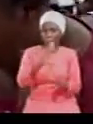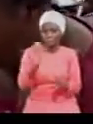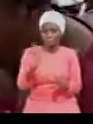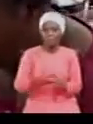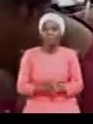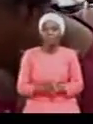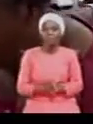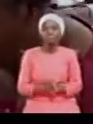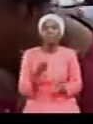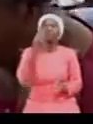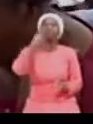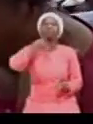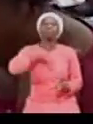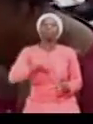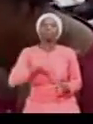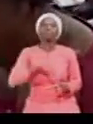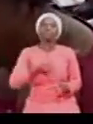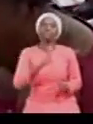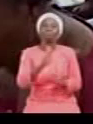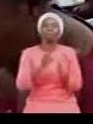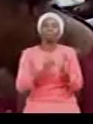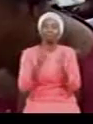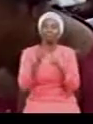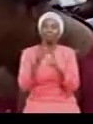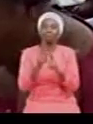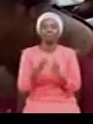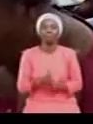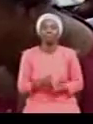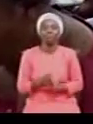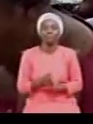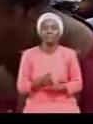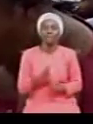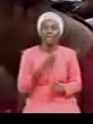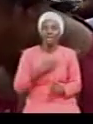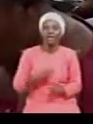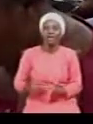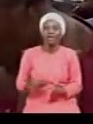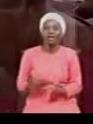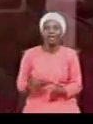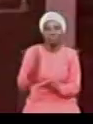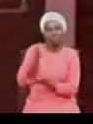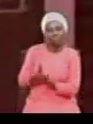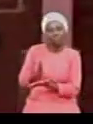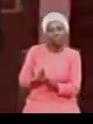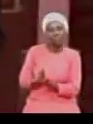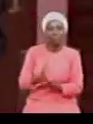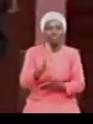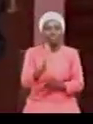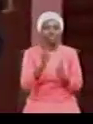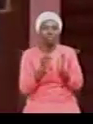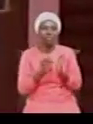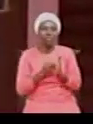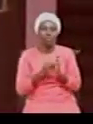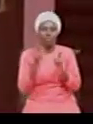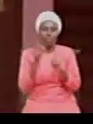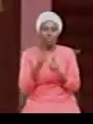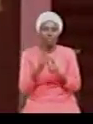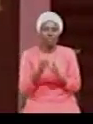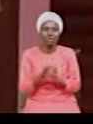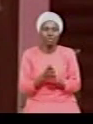58, swallowing your own words, sparing your own words. Isaiah